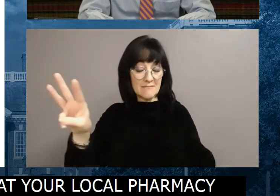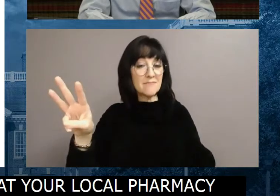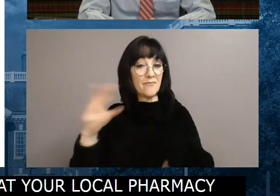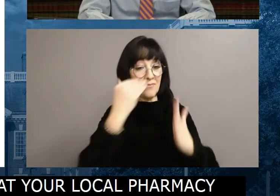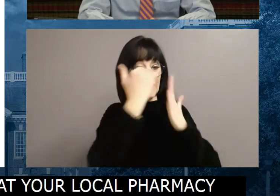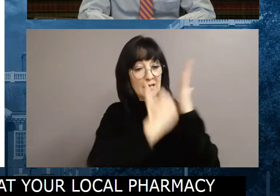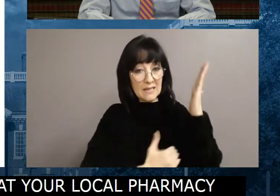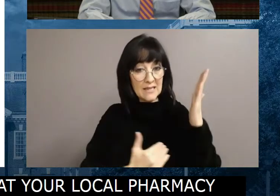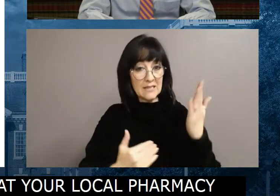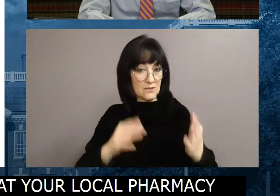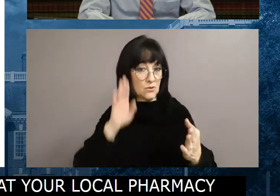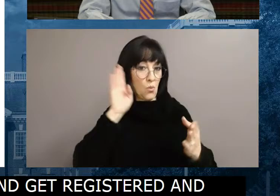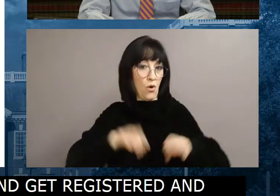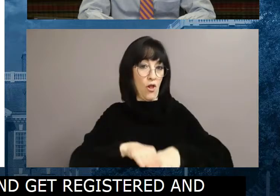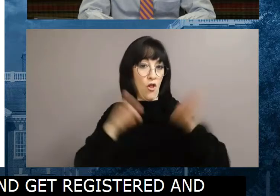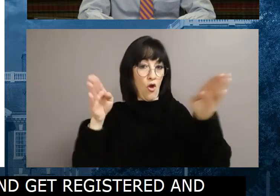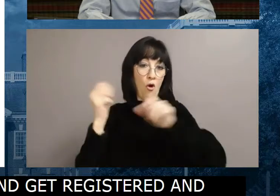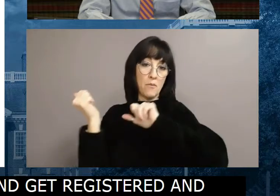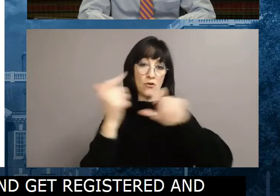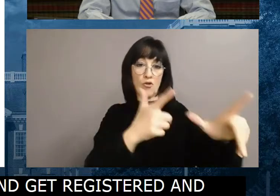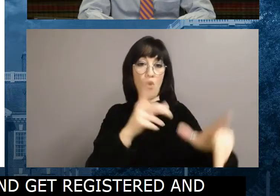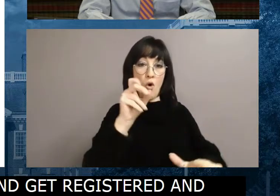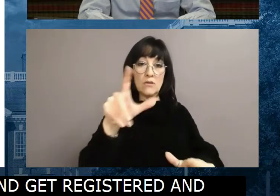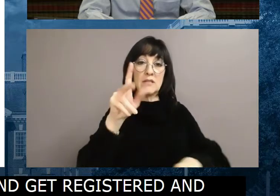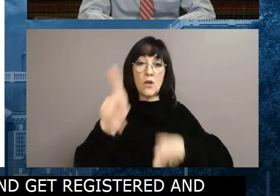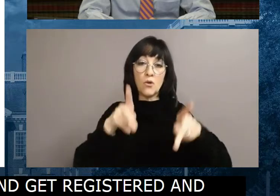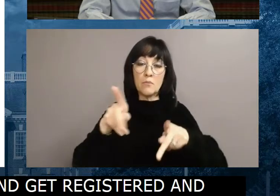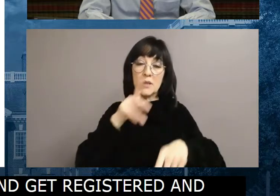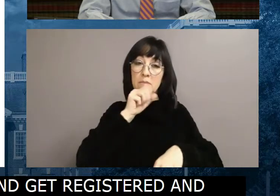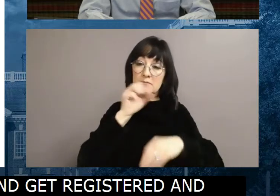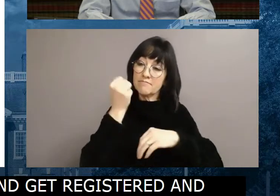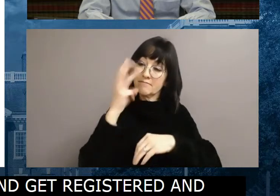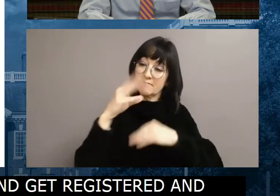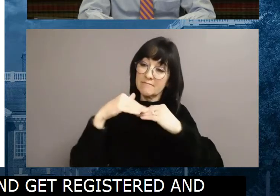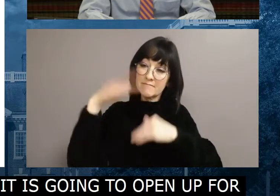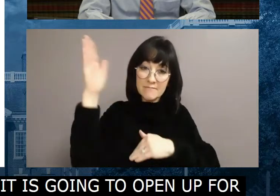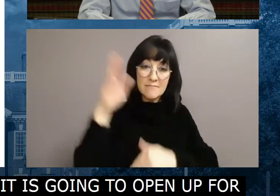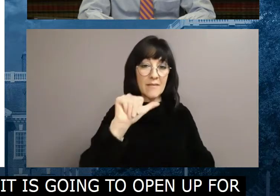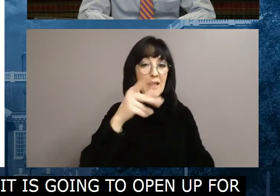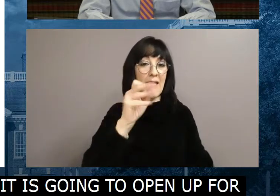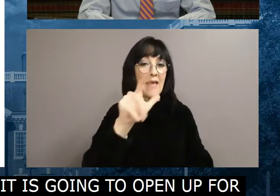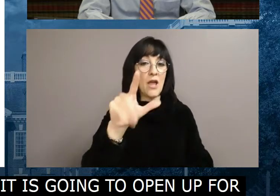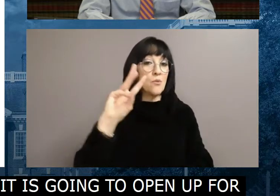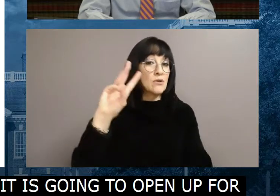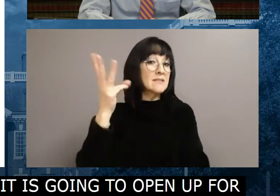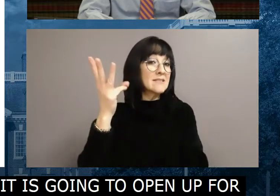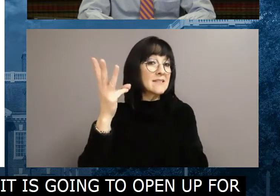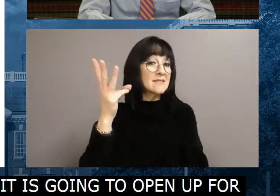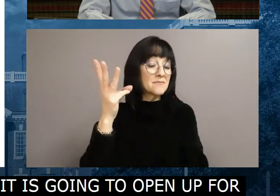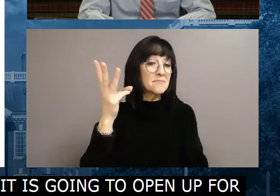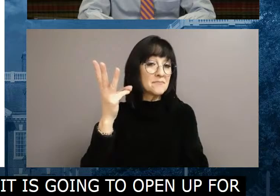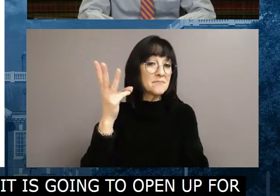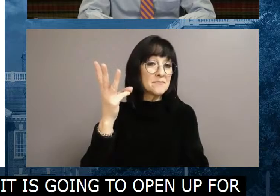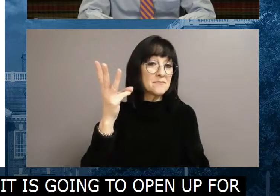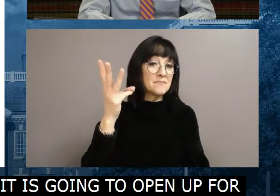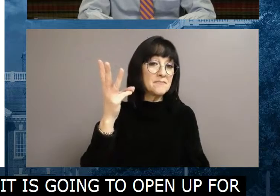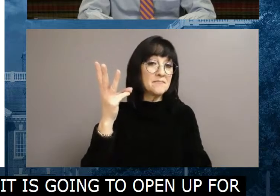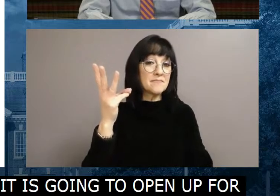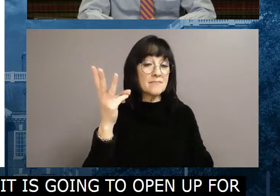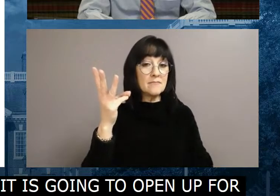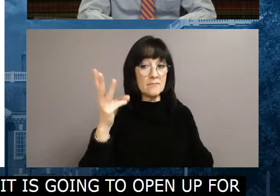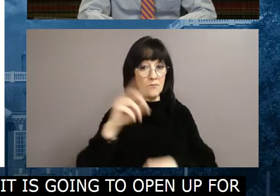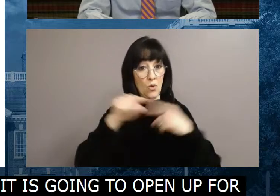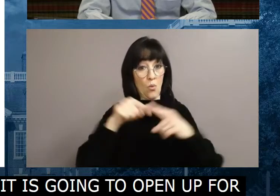for all Delawareans next Tuesday on the 6th. And take whenever